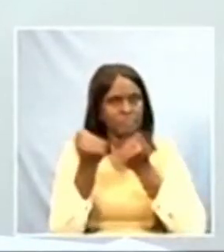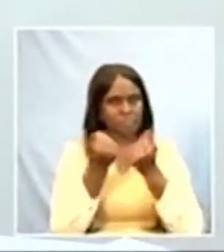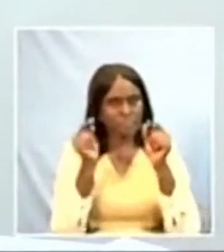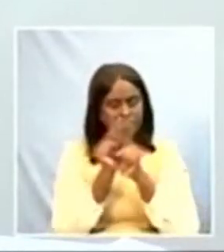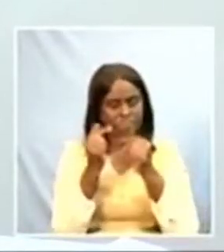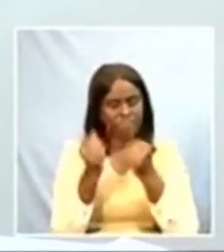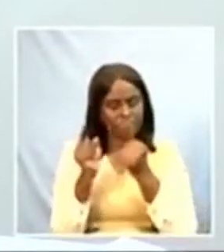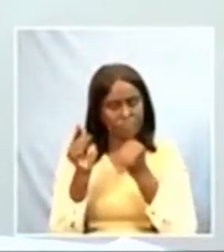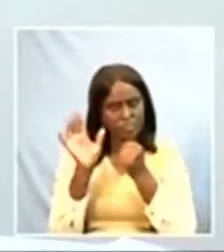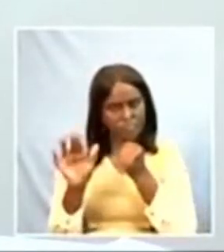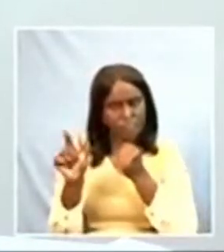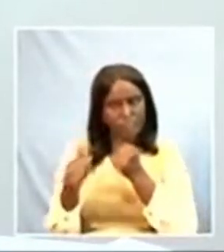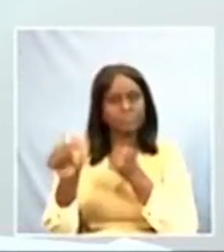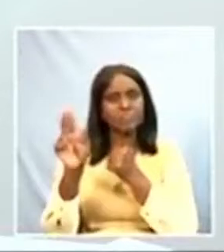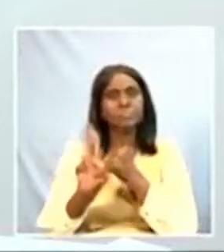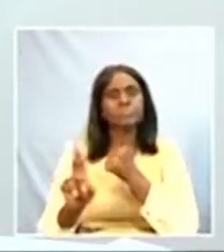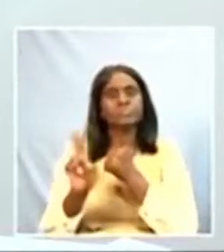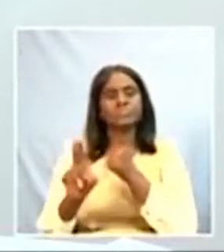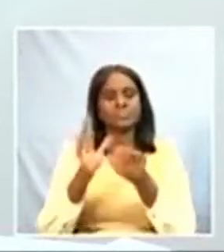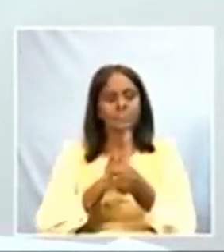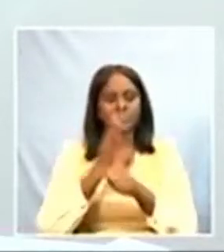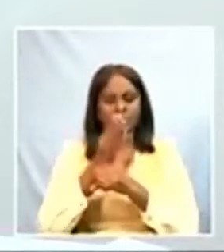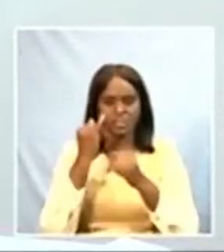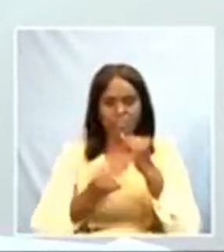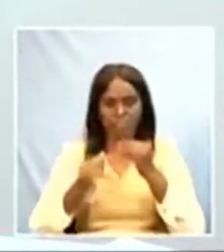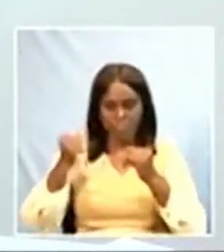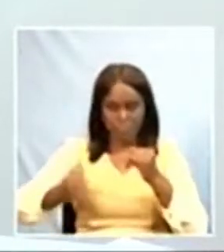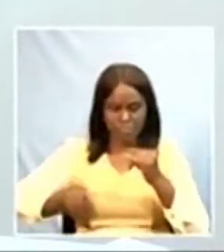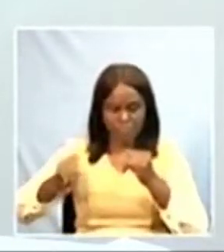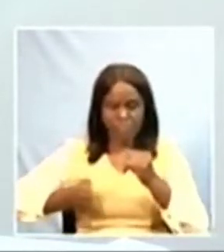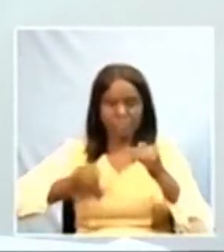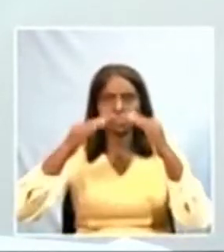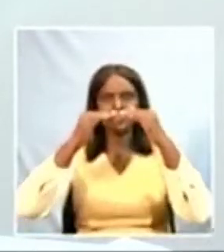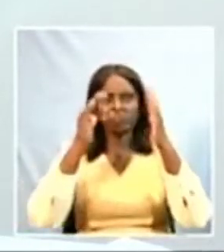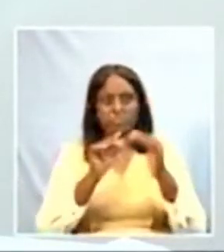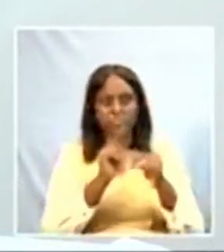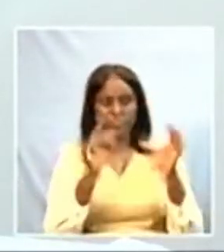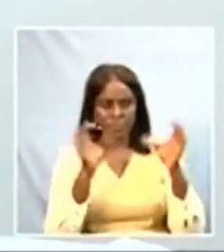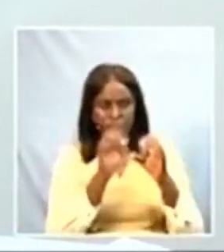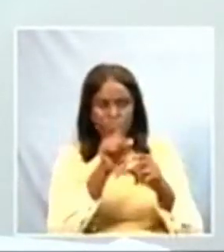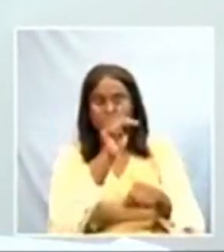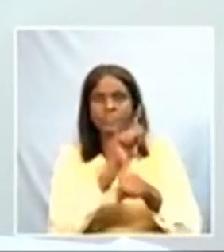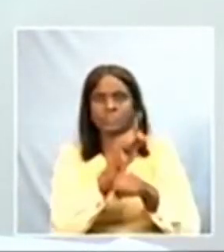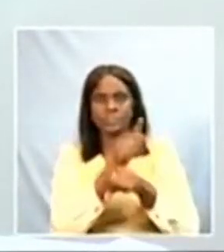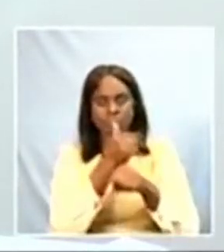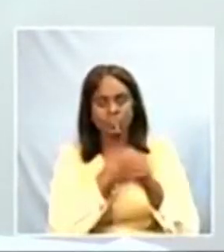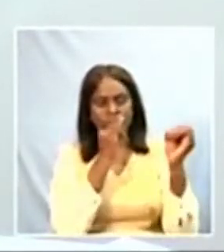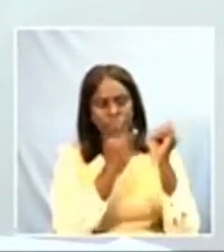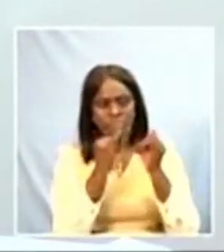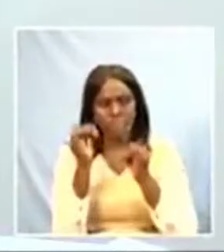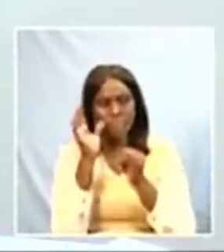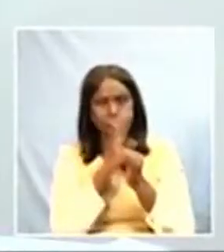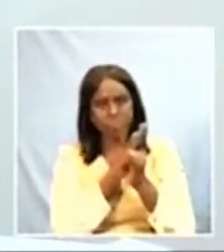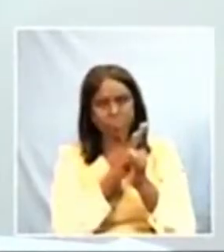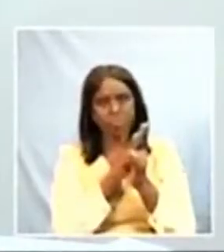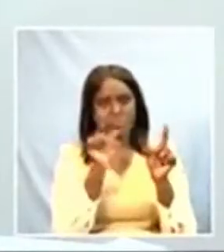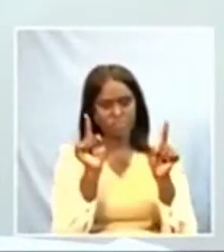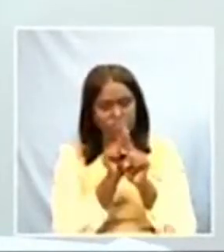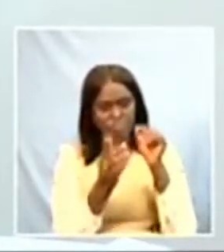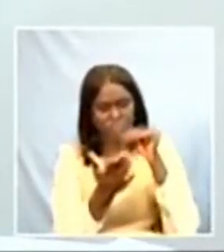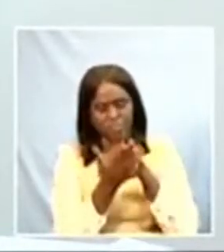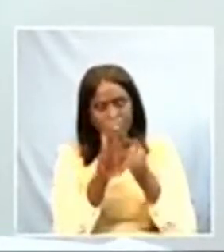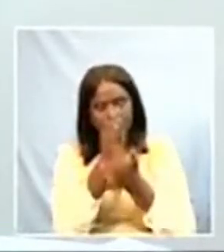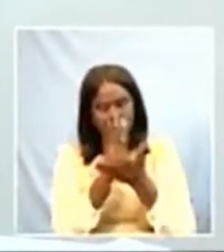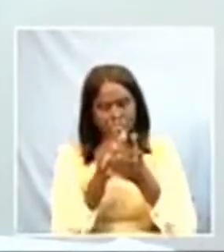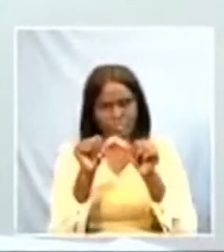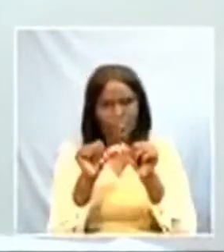is currently in use. Then the chief's palace. The community projects have been implemented and some are